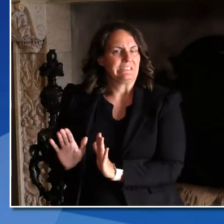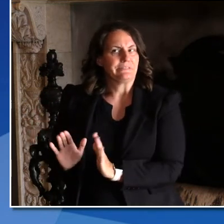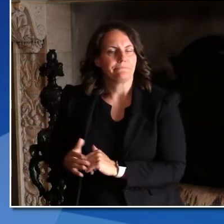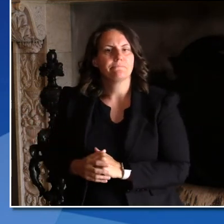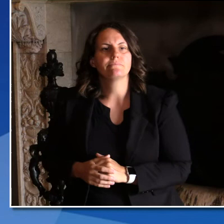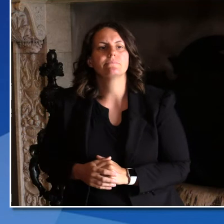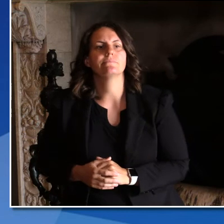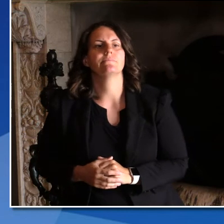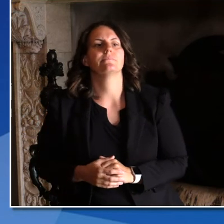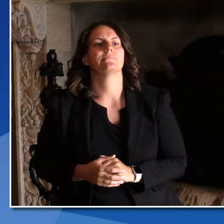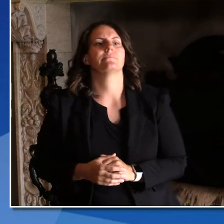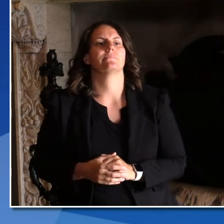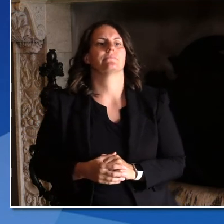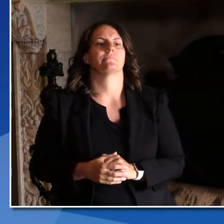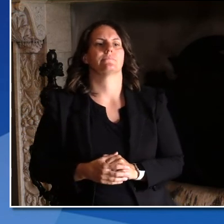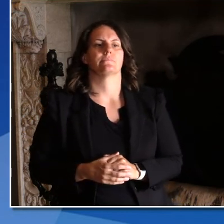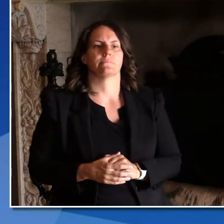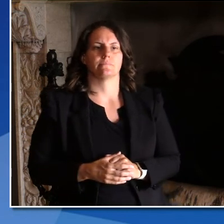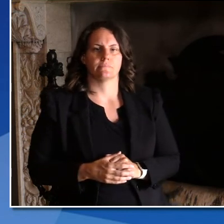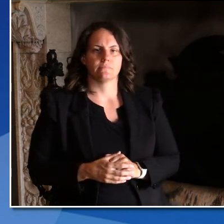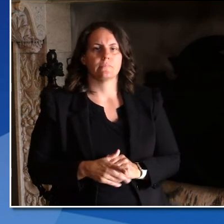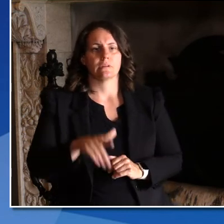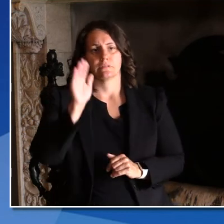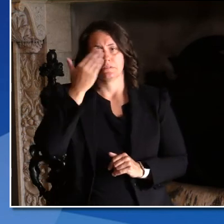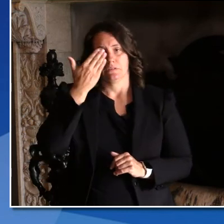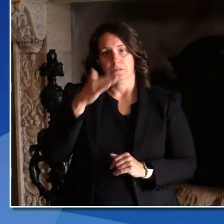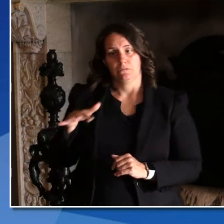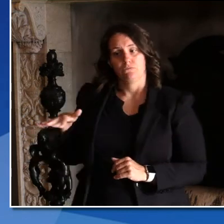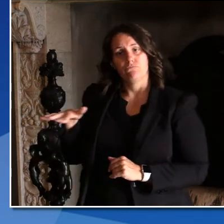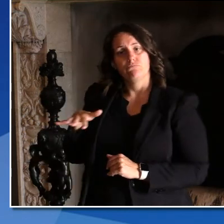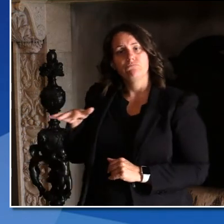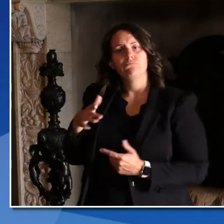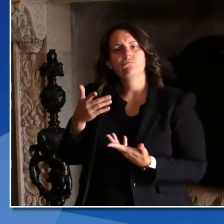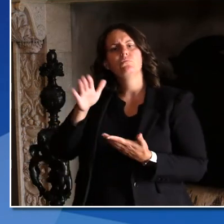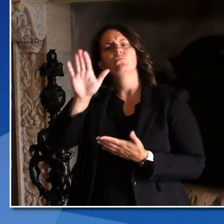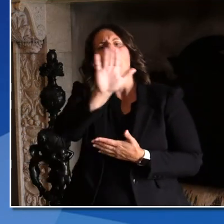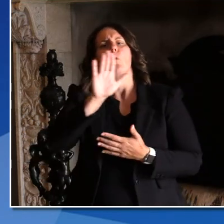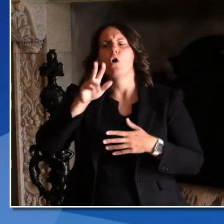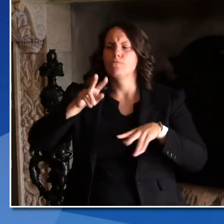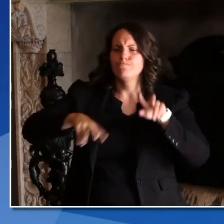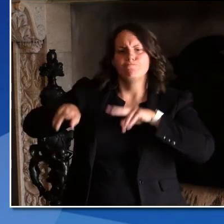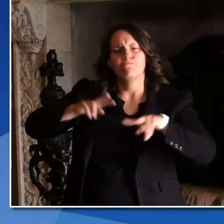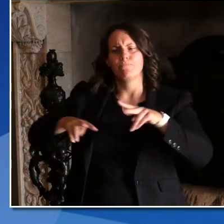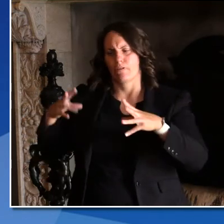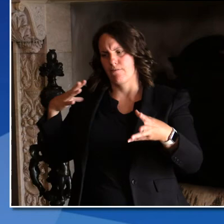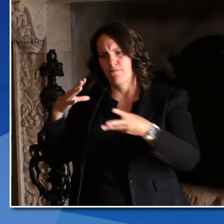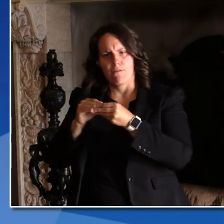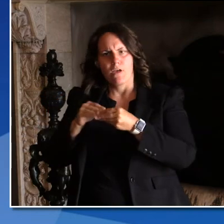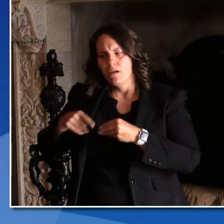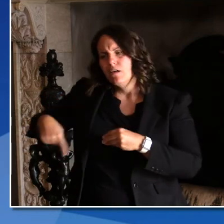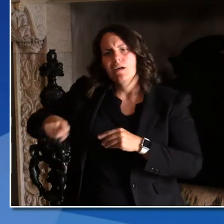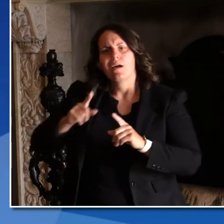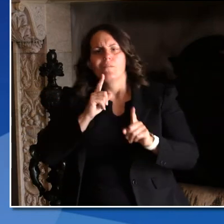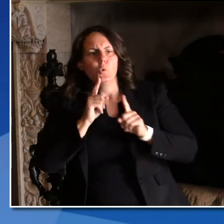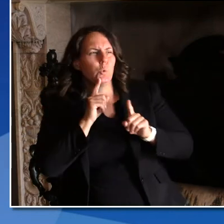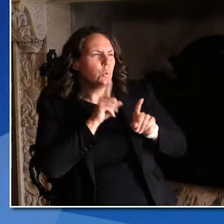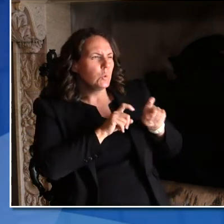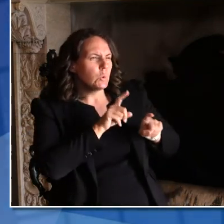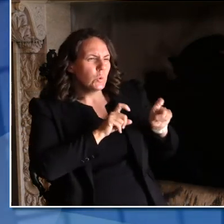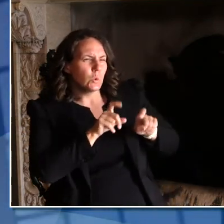contact tracing about transmission in those settings. Are they favorable to transmission or not?